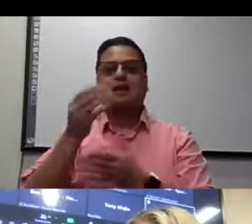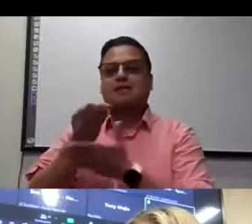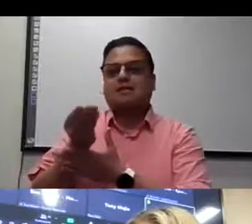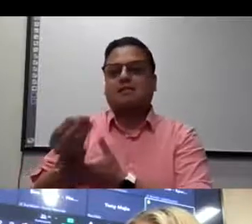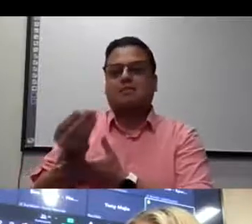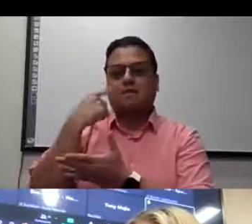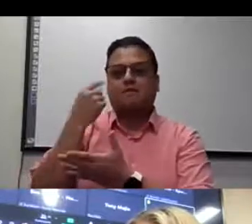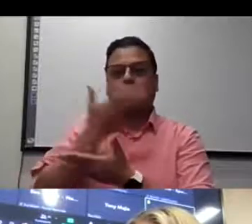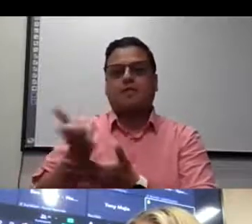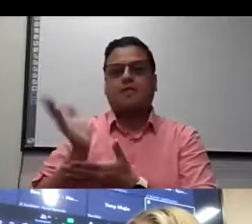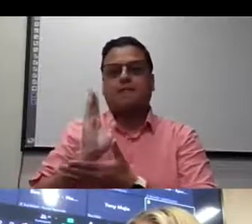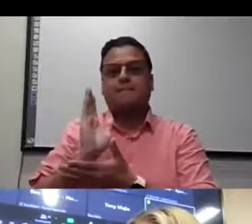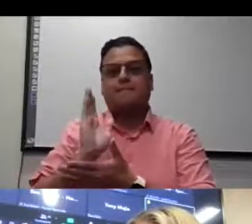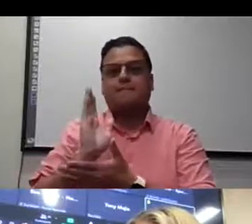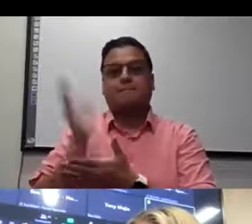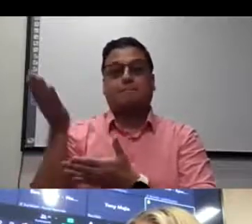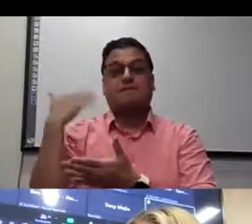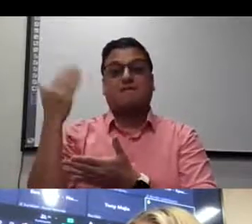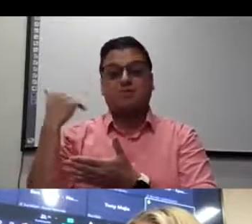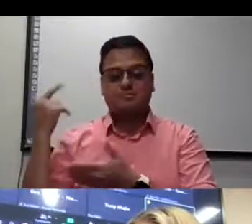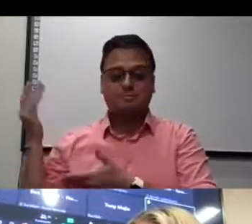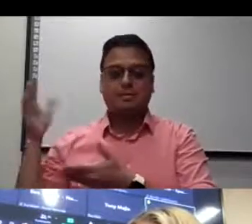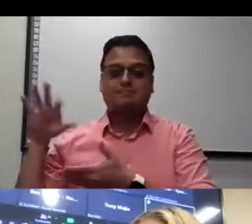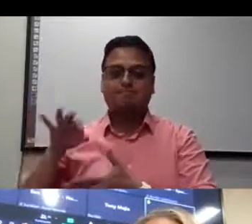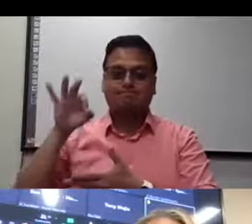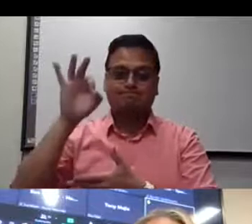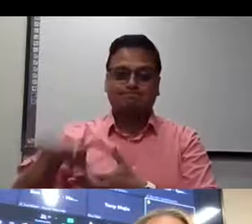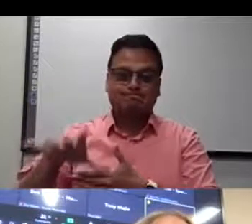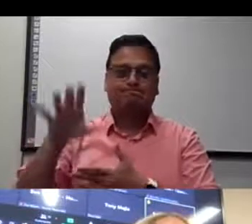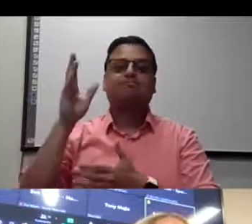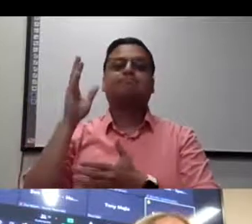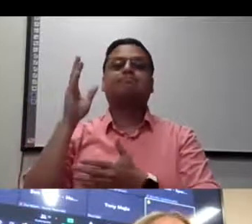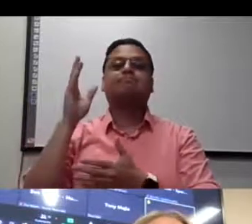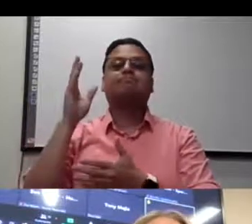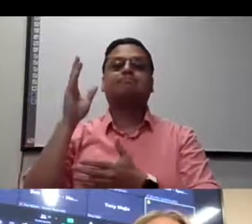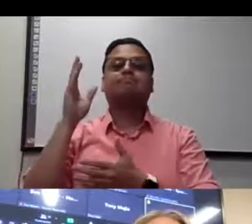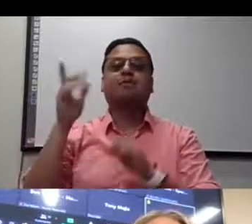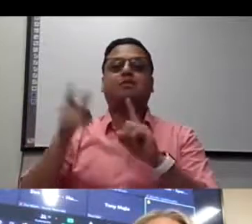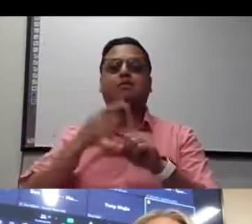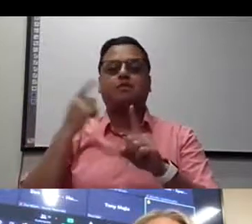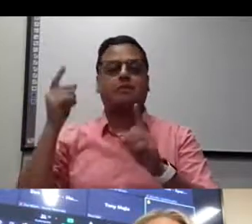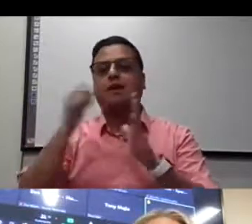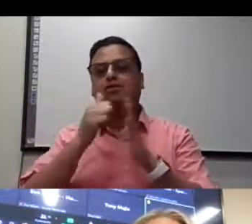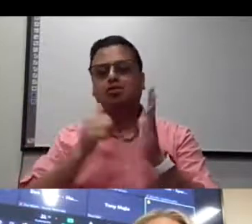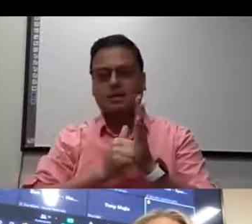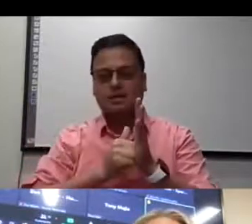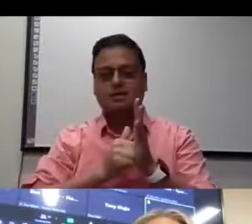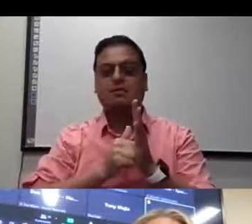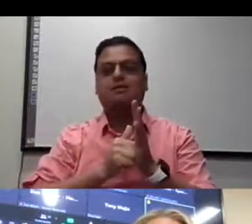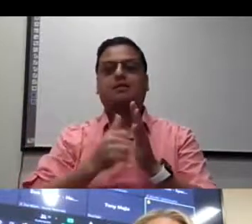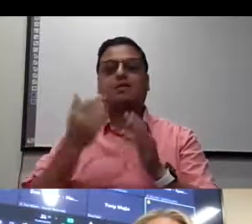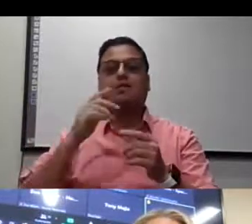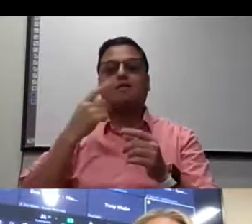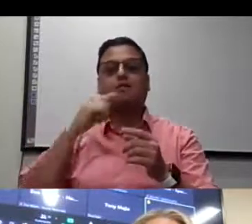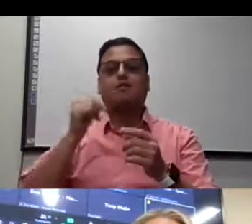them. I've brought these up from the, to bring these up, pull these up from the consent agenda for the past